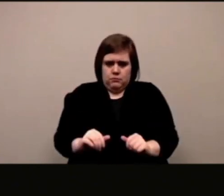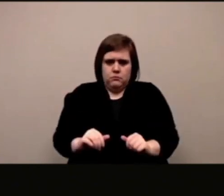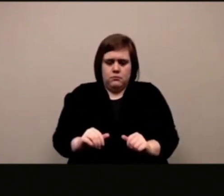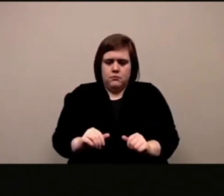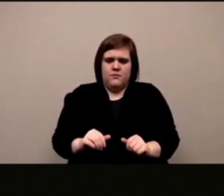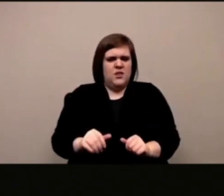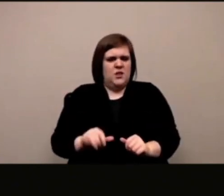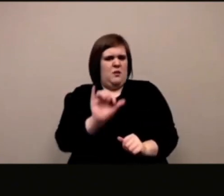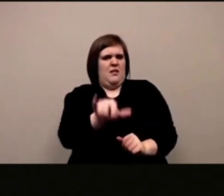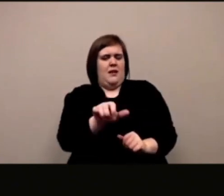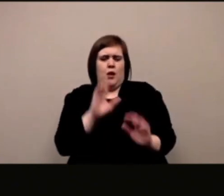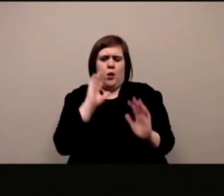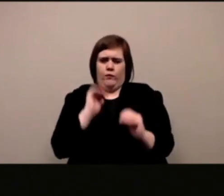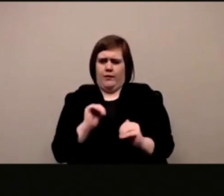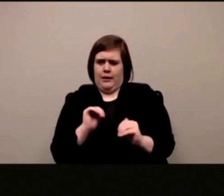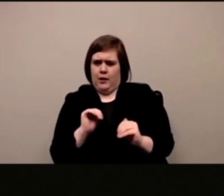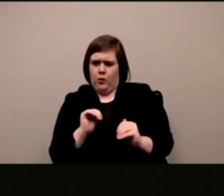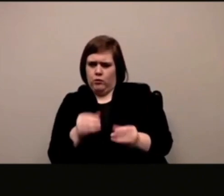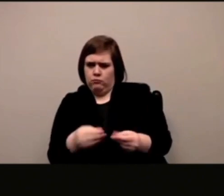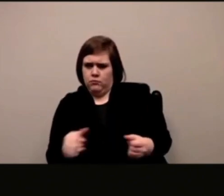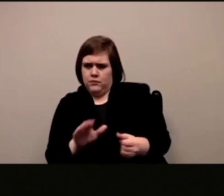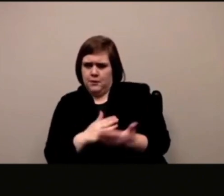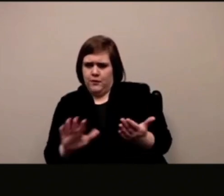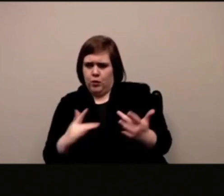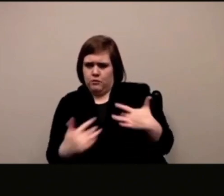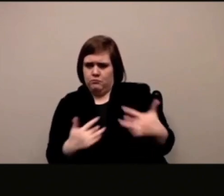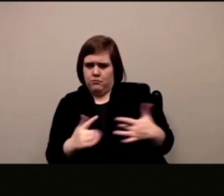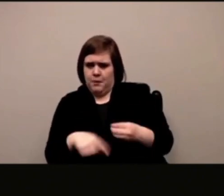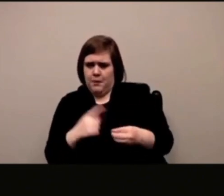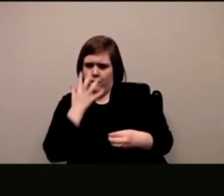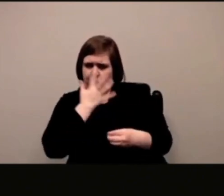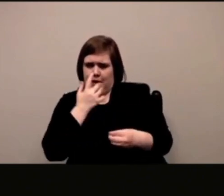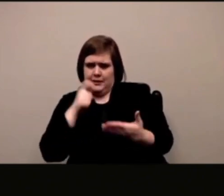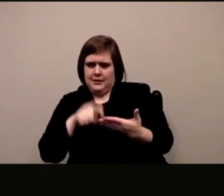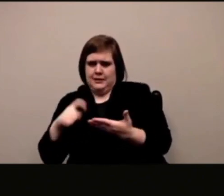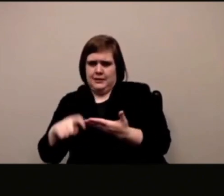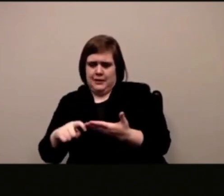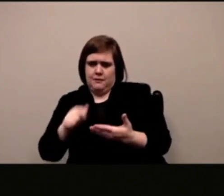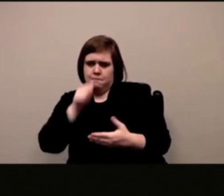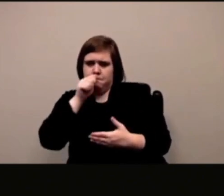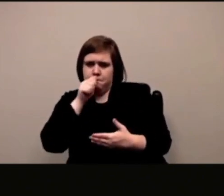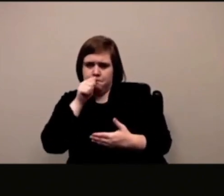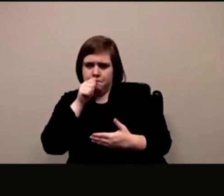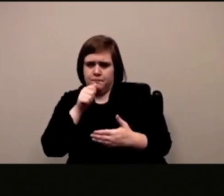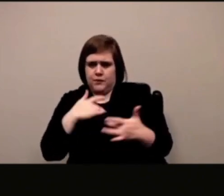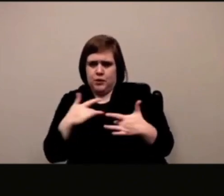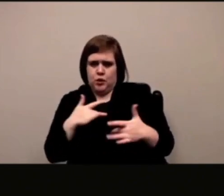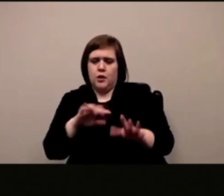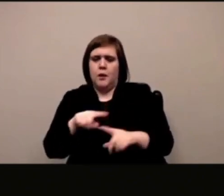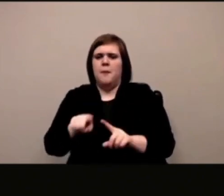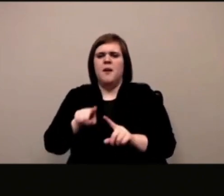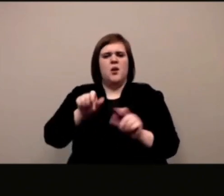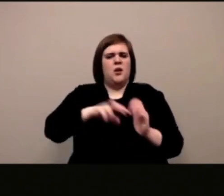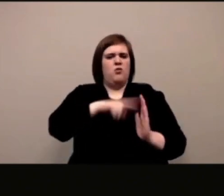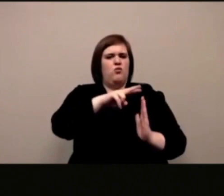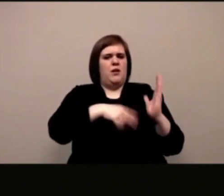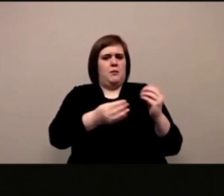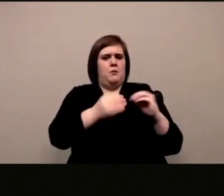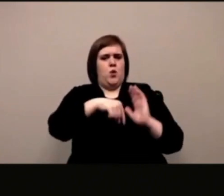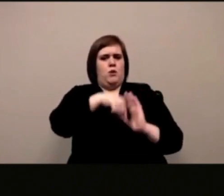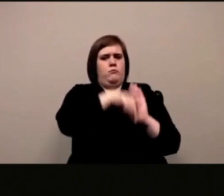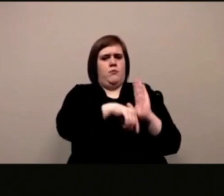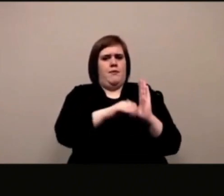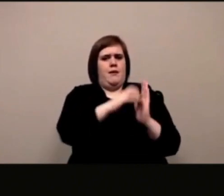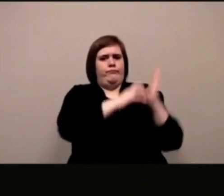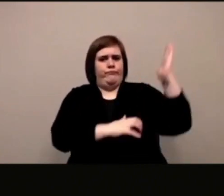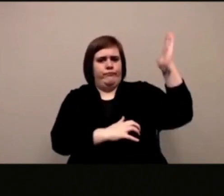hopefully that addresses most of the safety and privacy concern about face sensing. But yeah, like I said, you can read more on the face sensing page. And there's a whole